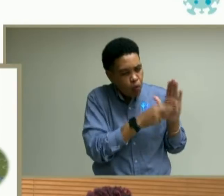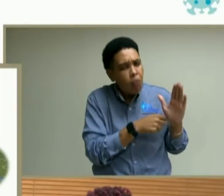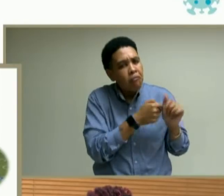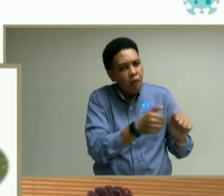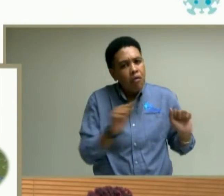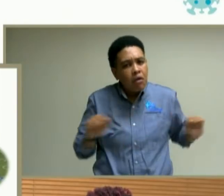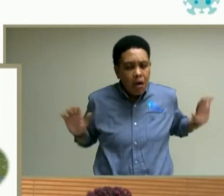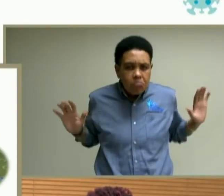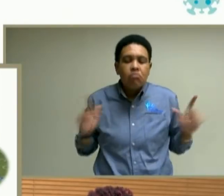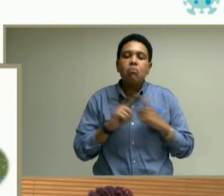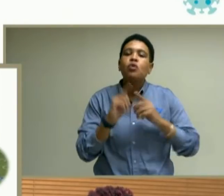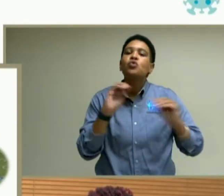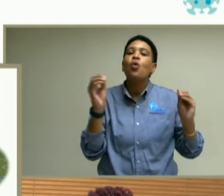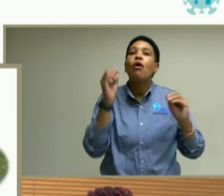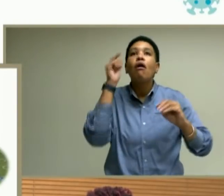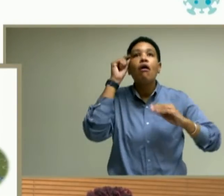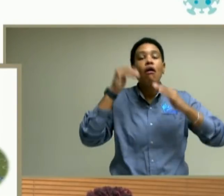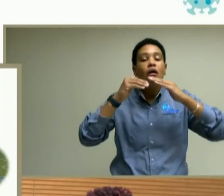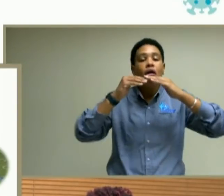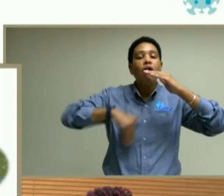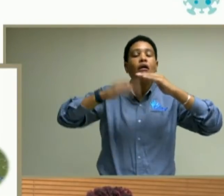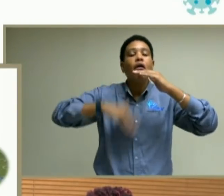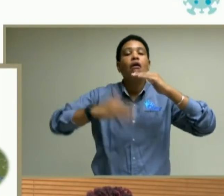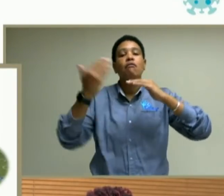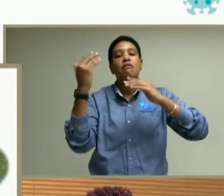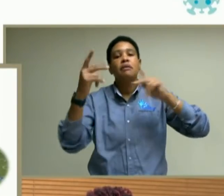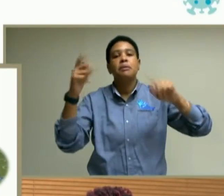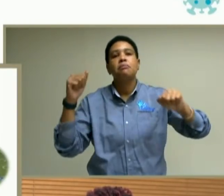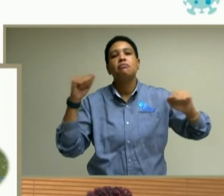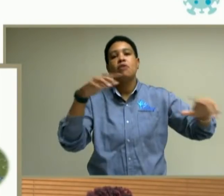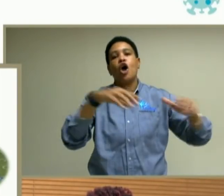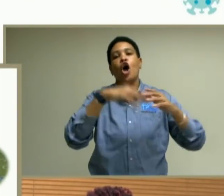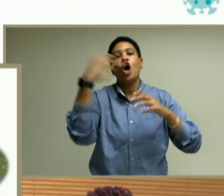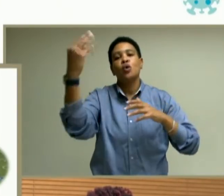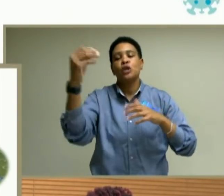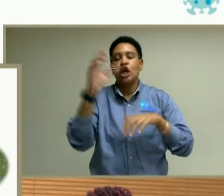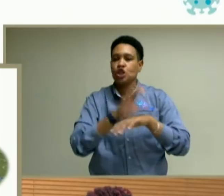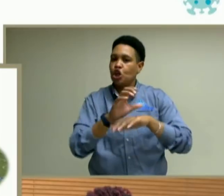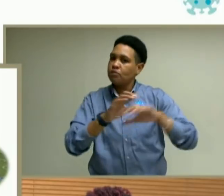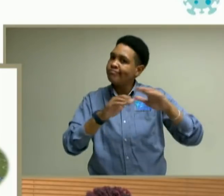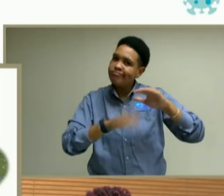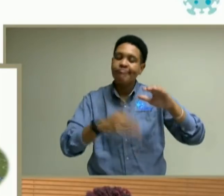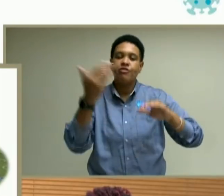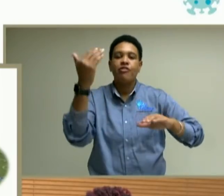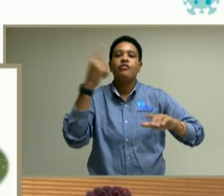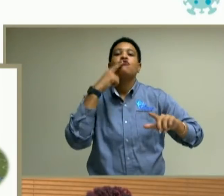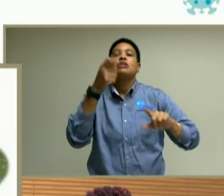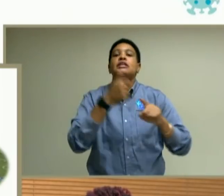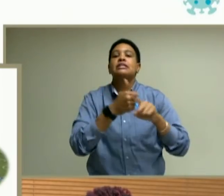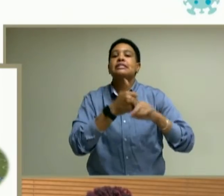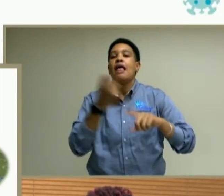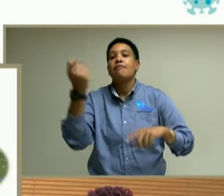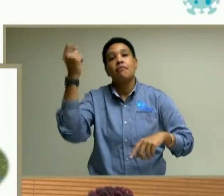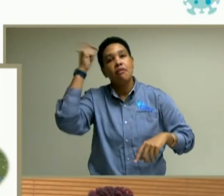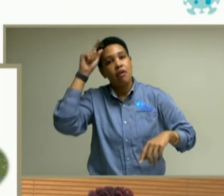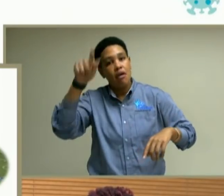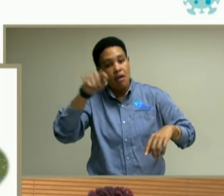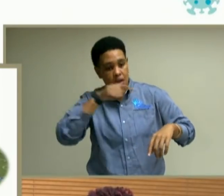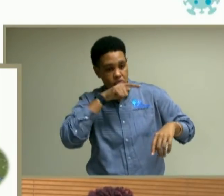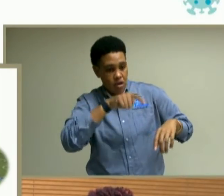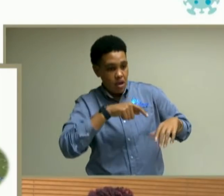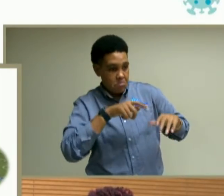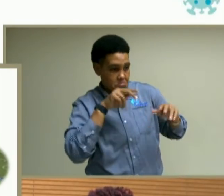set, and no more than 15 persons are to congregate outside. Burials continue with strict observation of